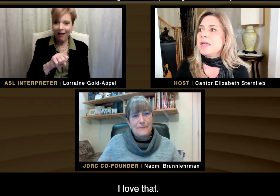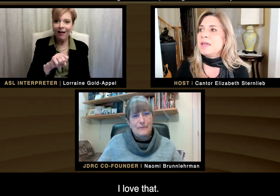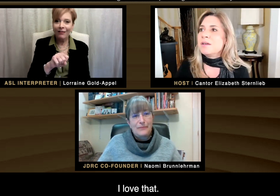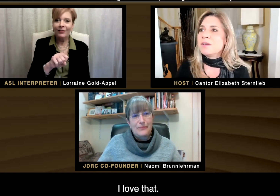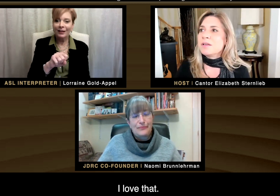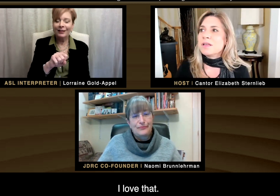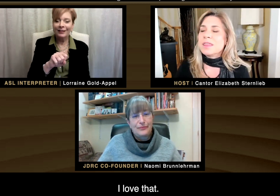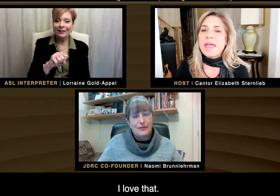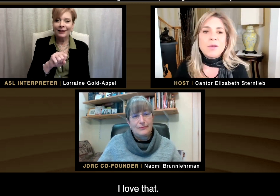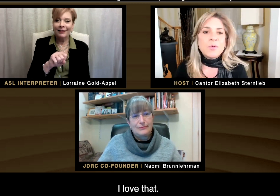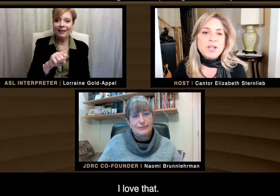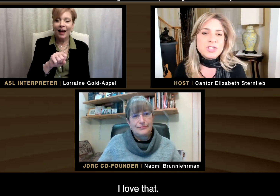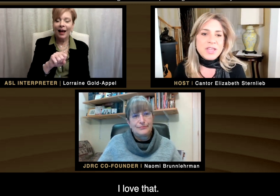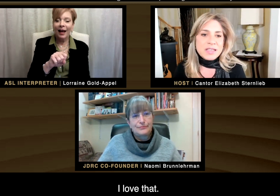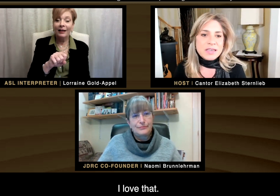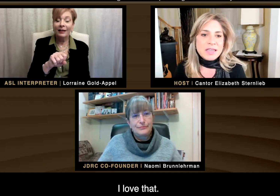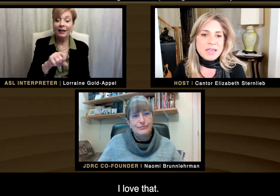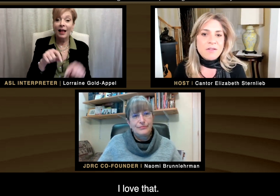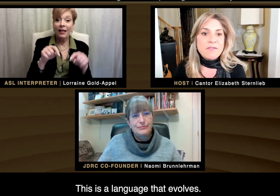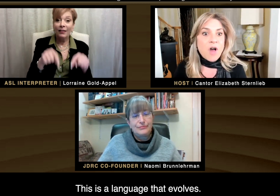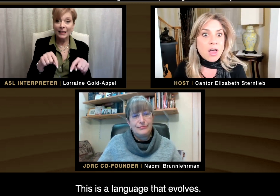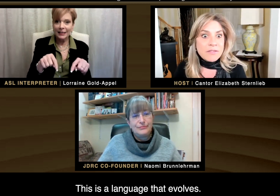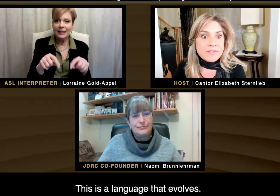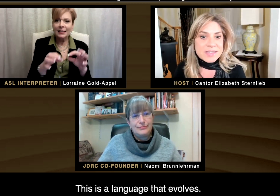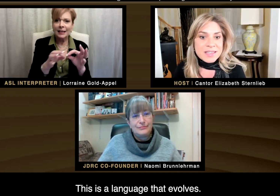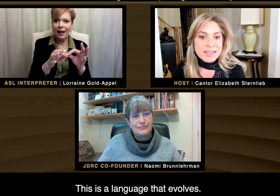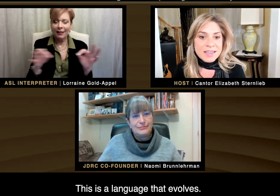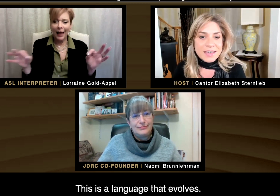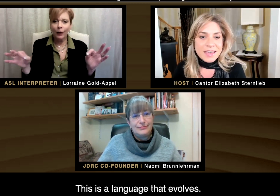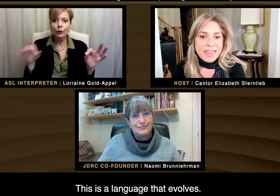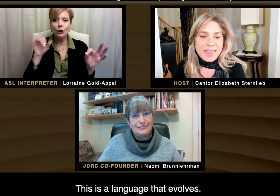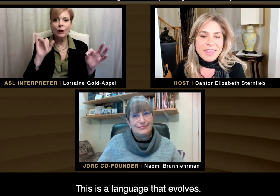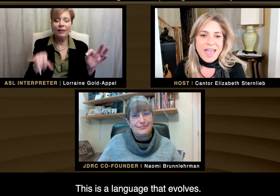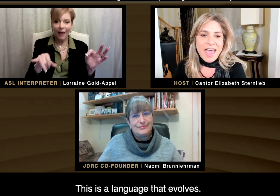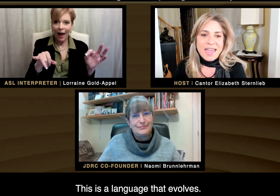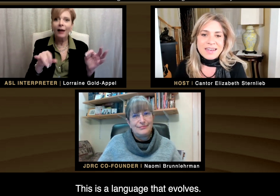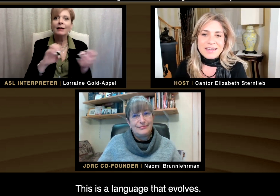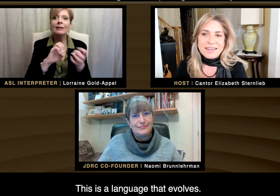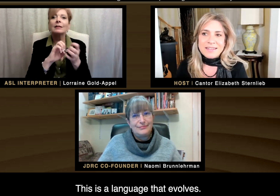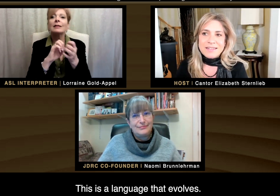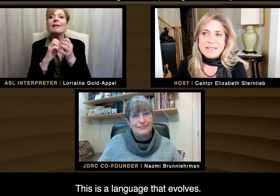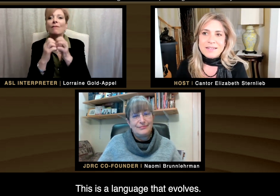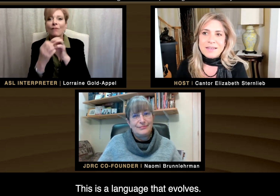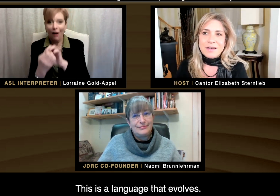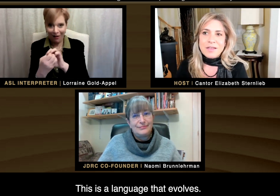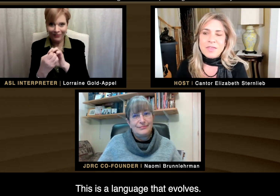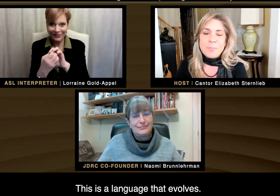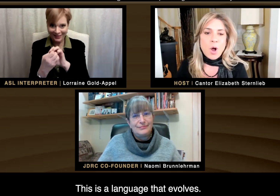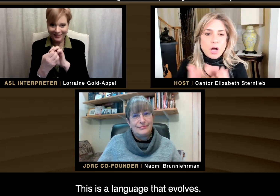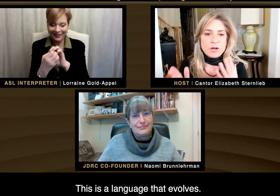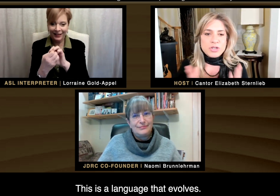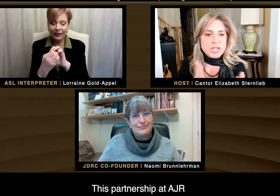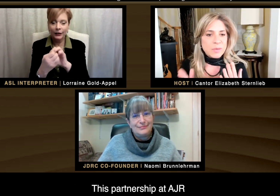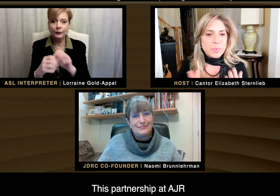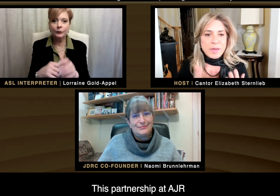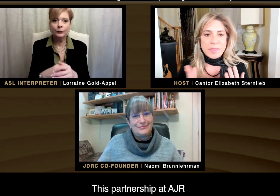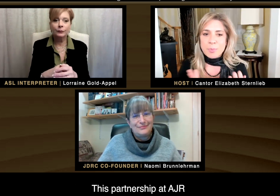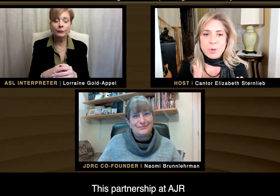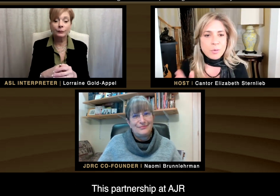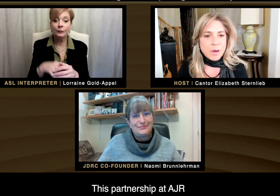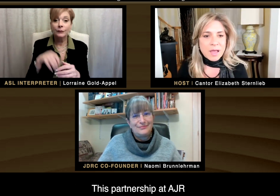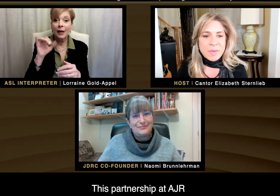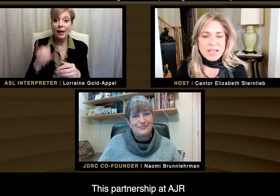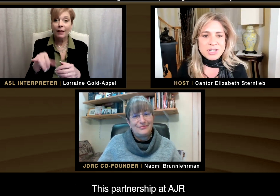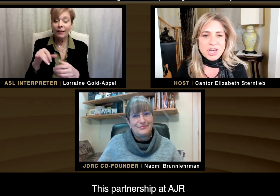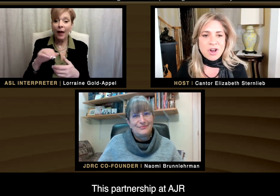is a language that evolves, that the partnership in